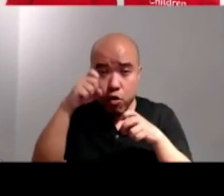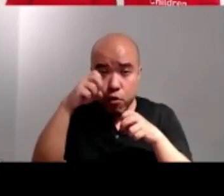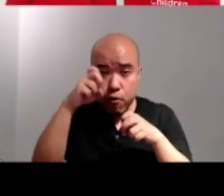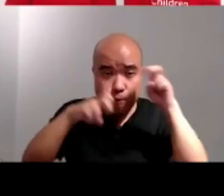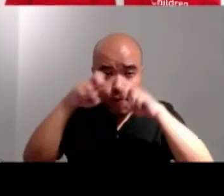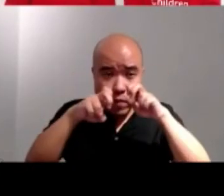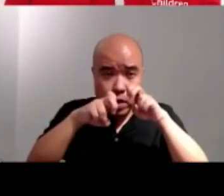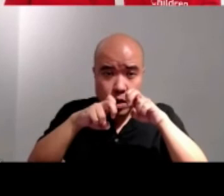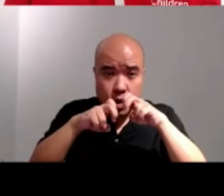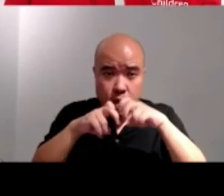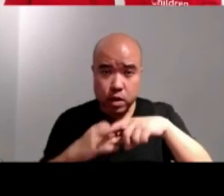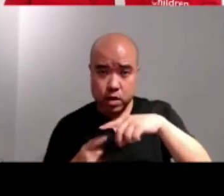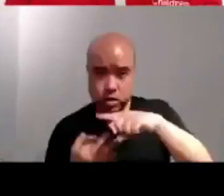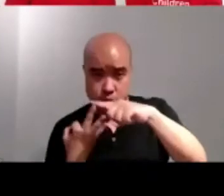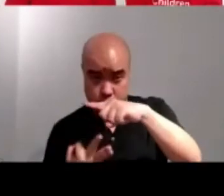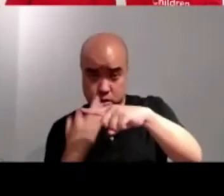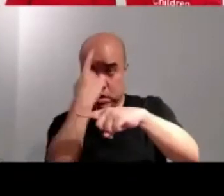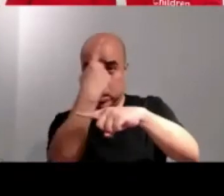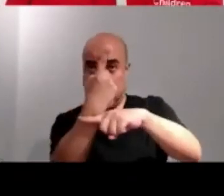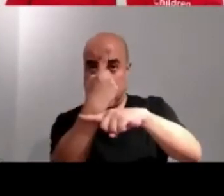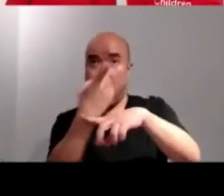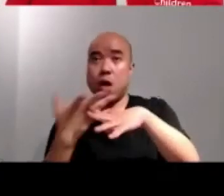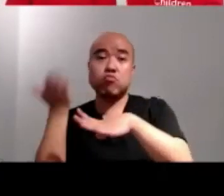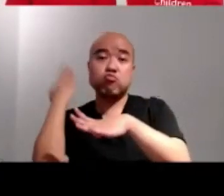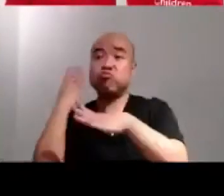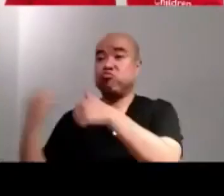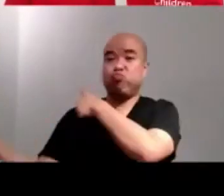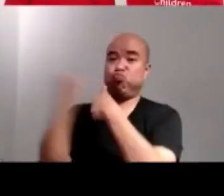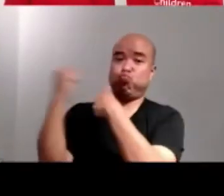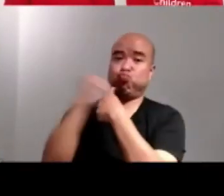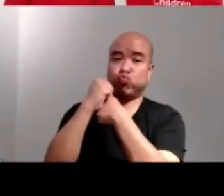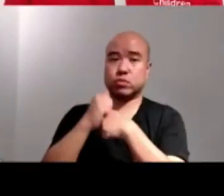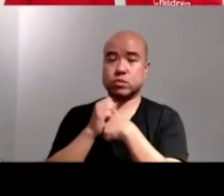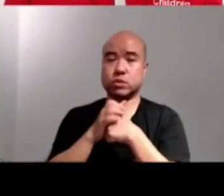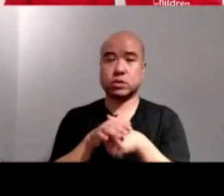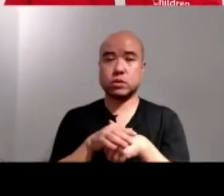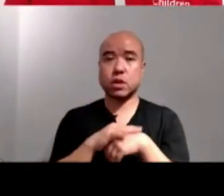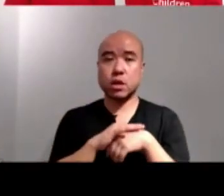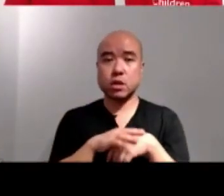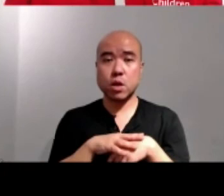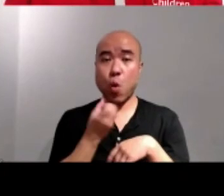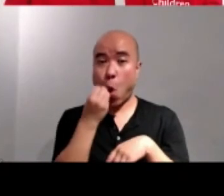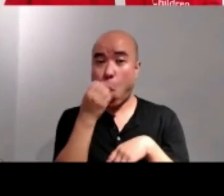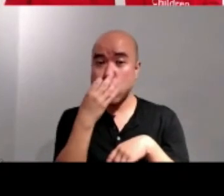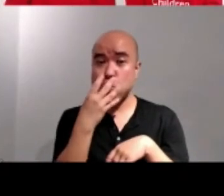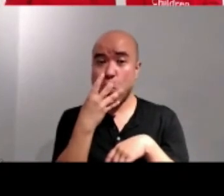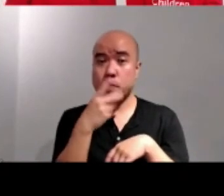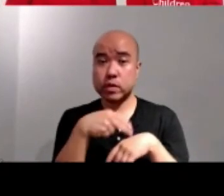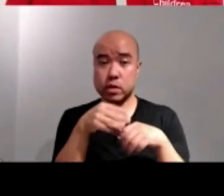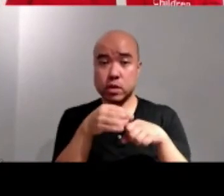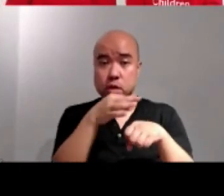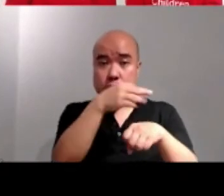around 1 in 3 students reported to be victims of bullying. And the case in Hong Kong is the worst among 72